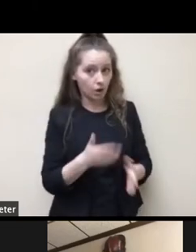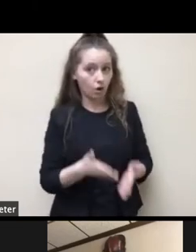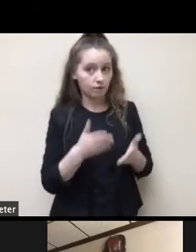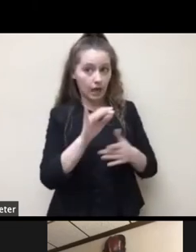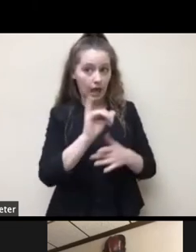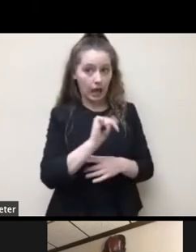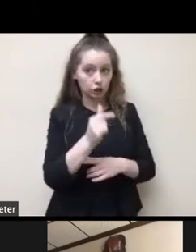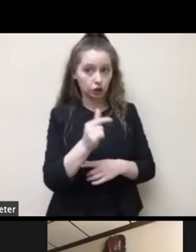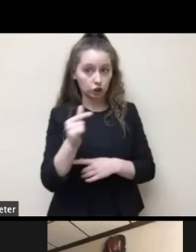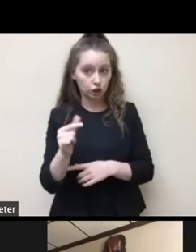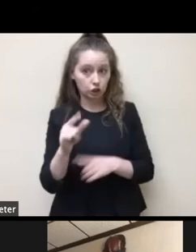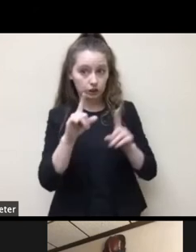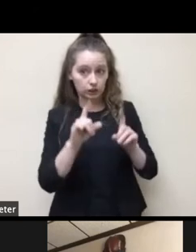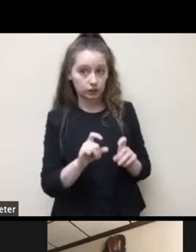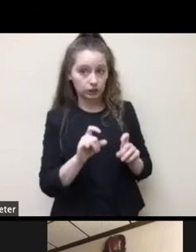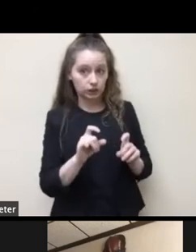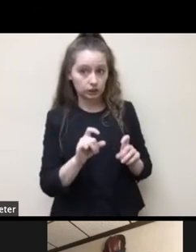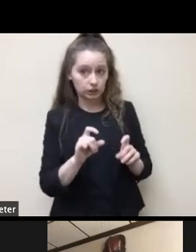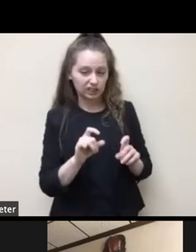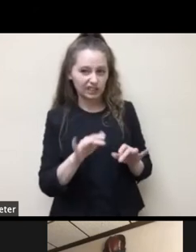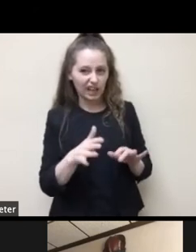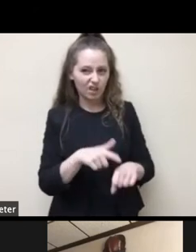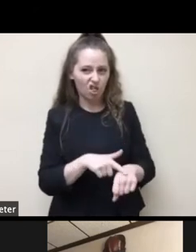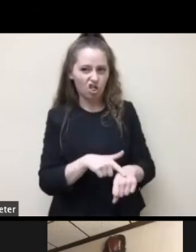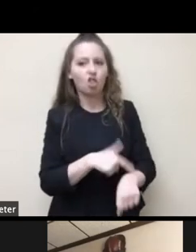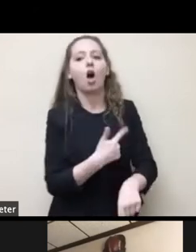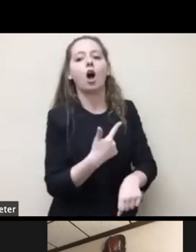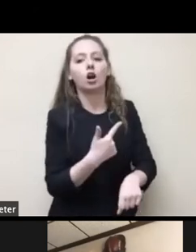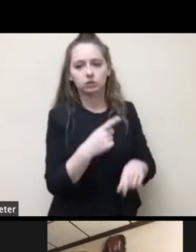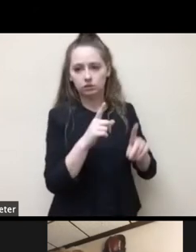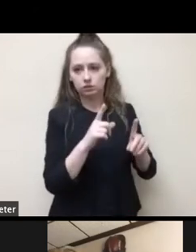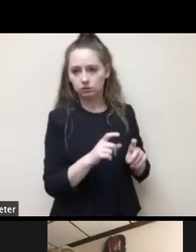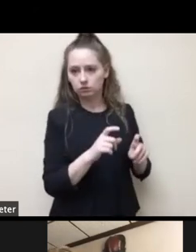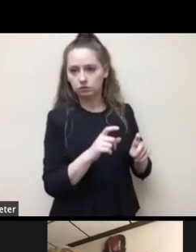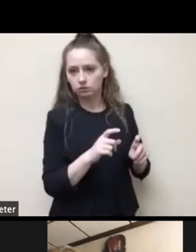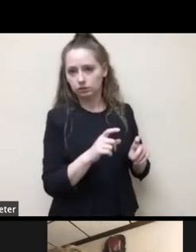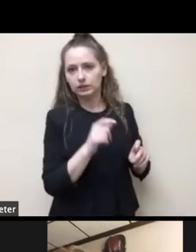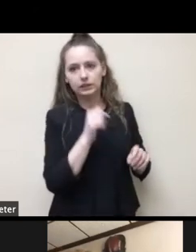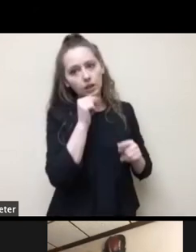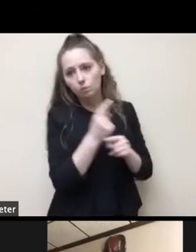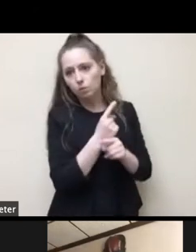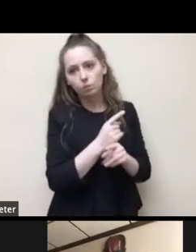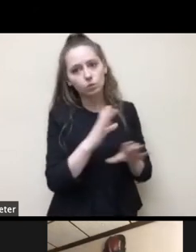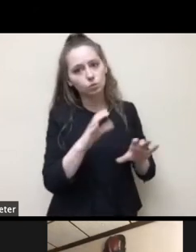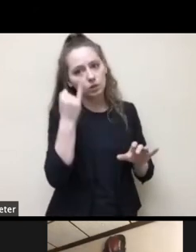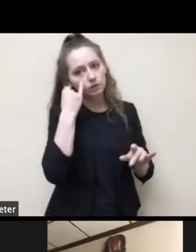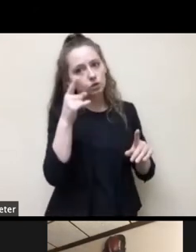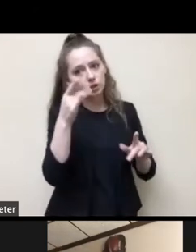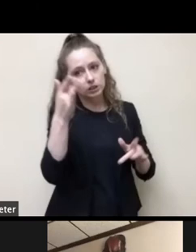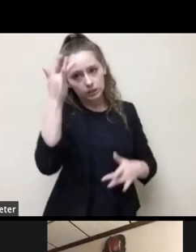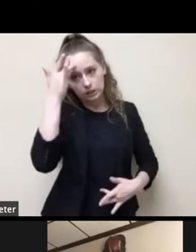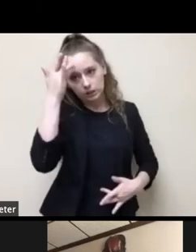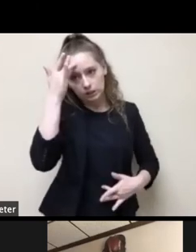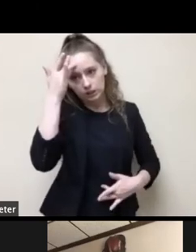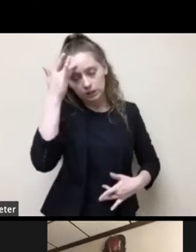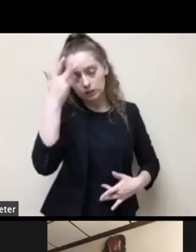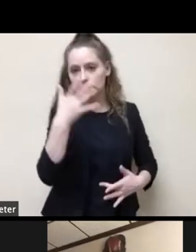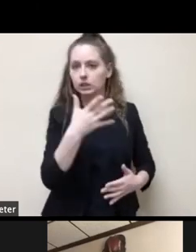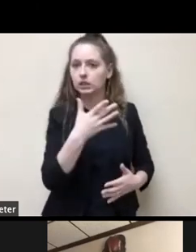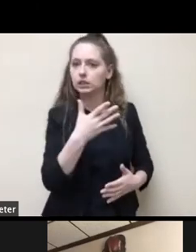test, which is kind of the longer term one. Not appropriate to do if you're sick. And I don't know